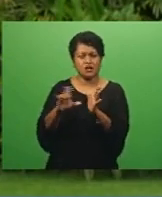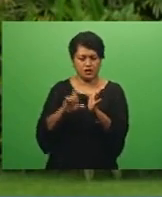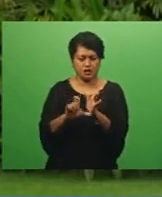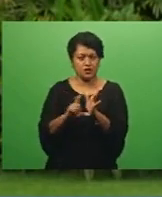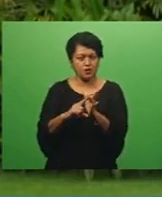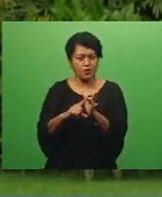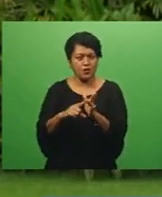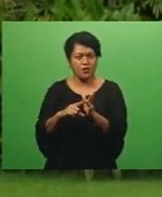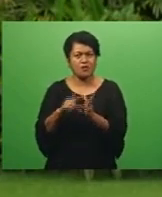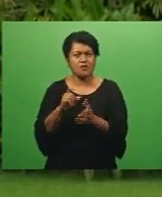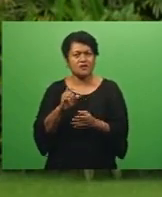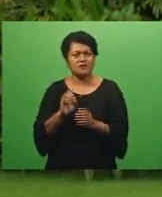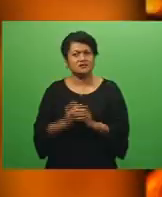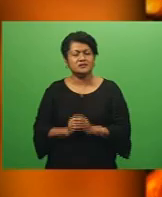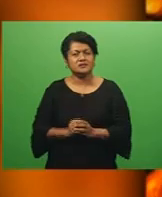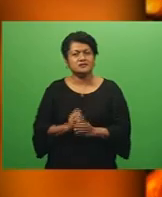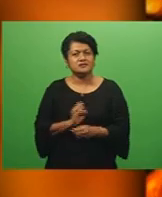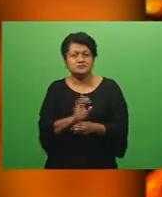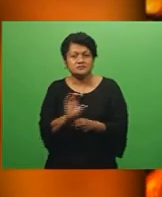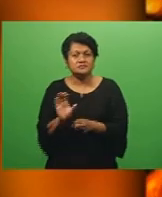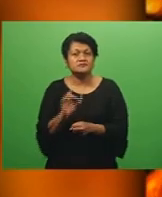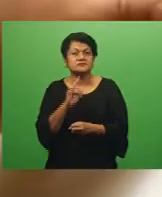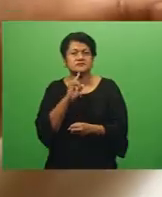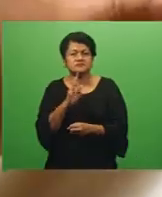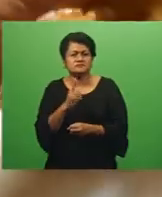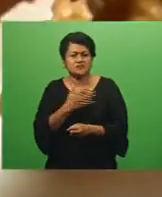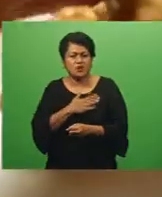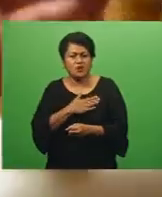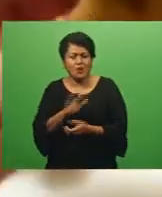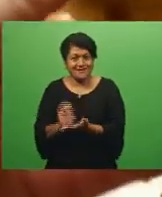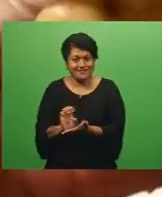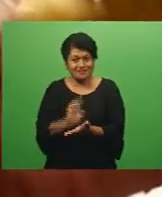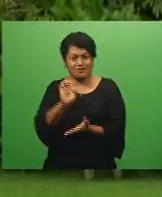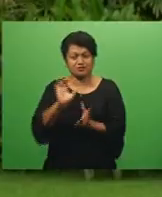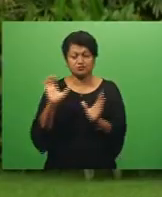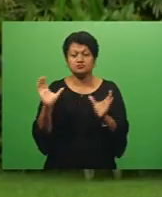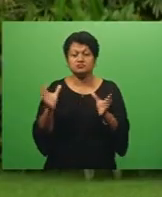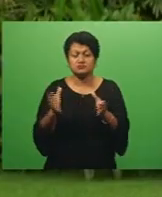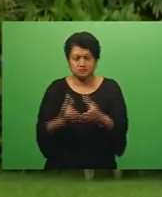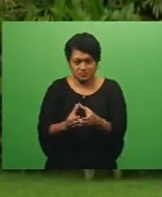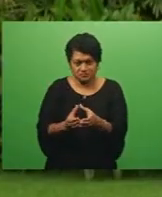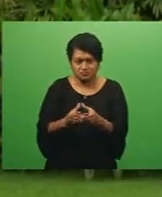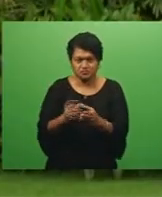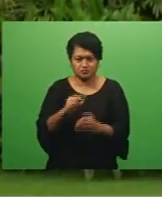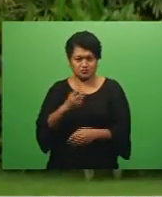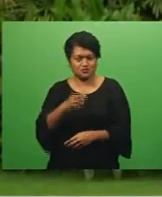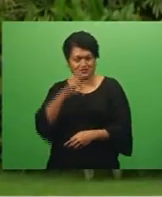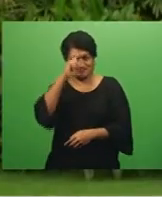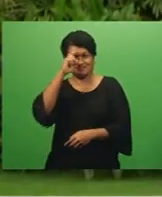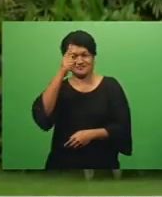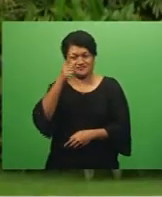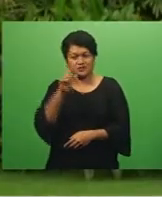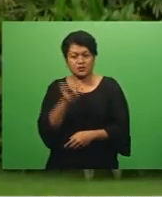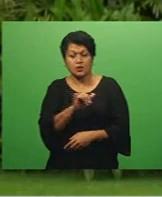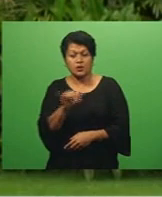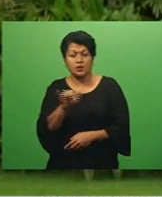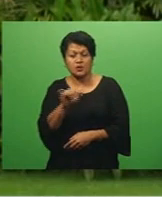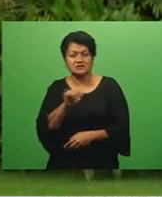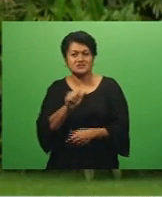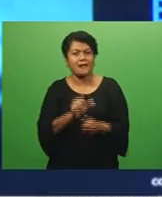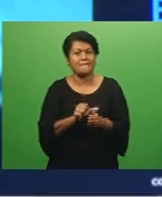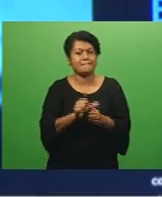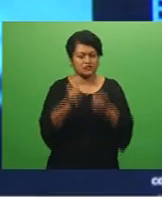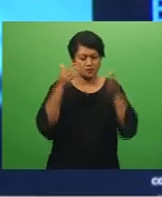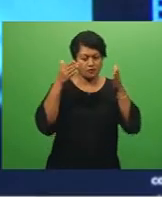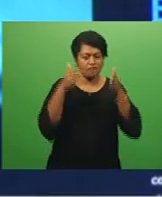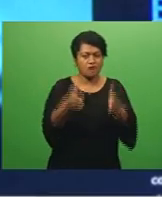plan so that collectively, as an economic group, we understand which sectors that Investment Fiji needs to focus on to